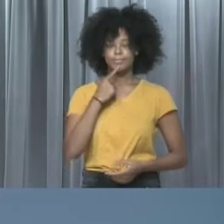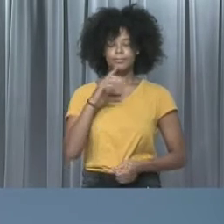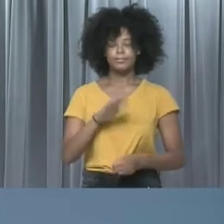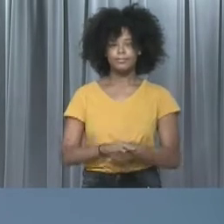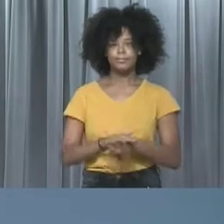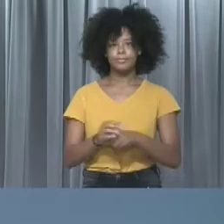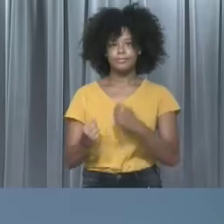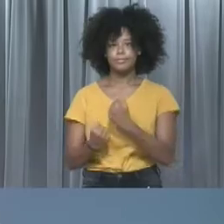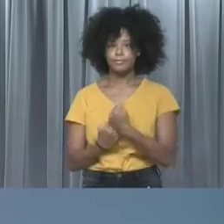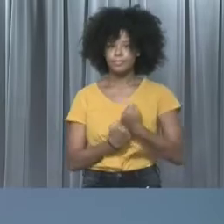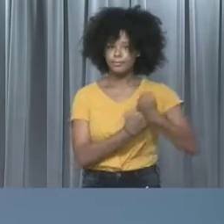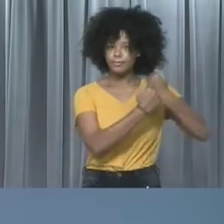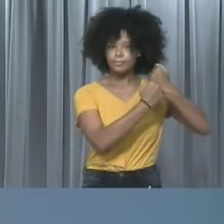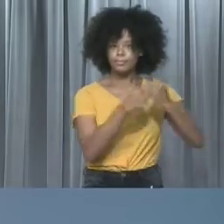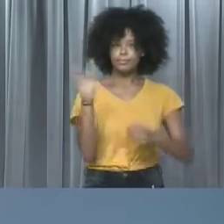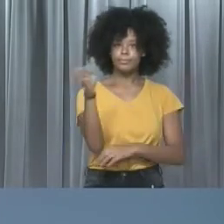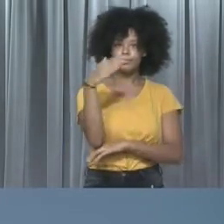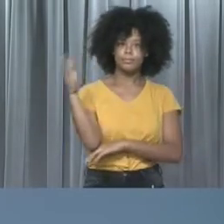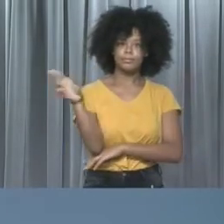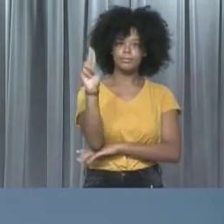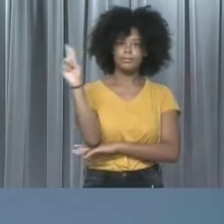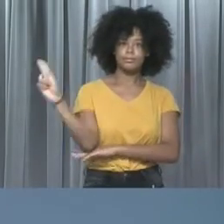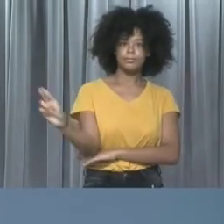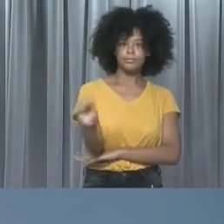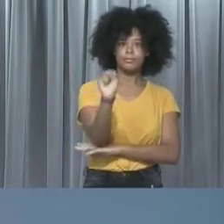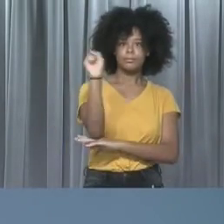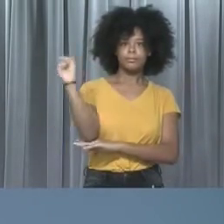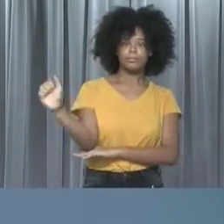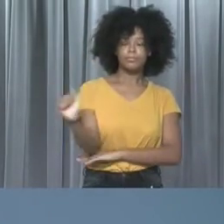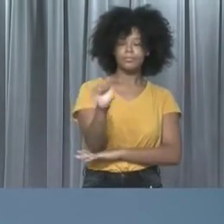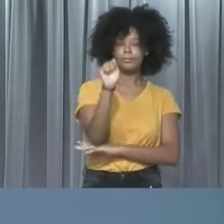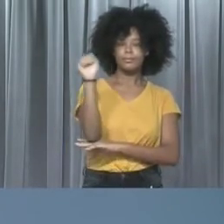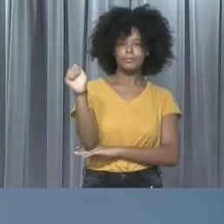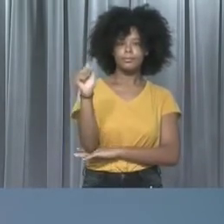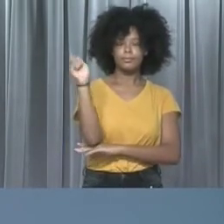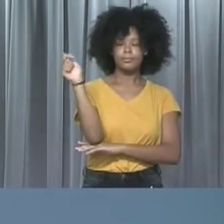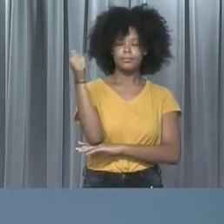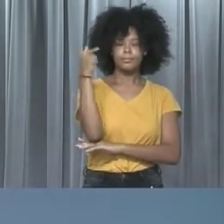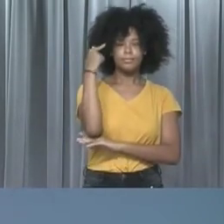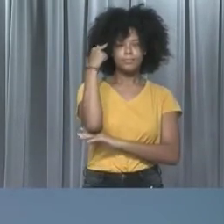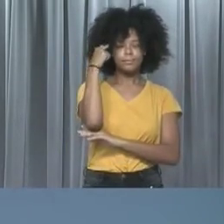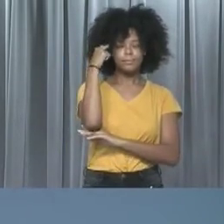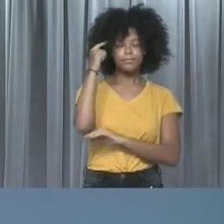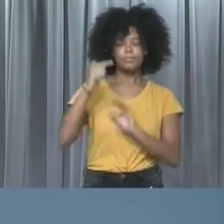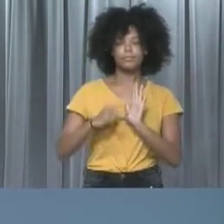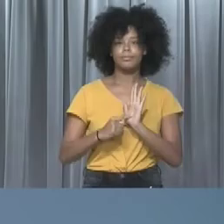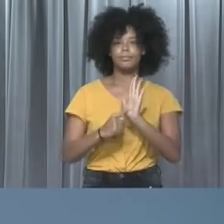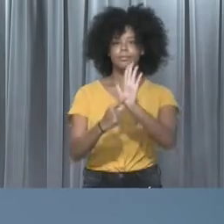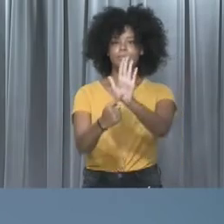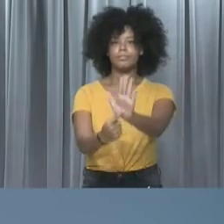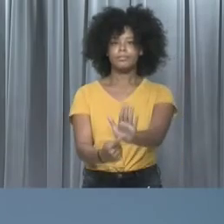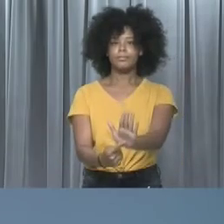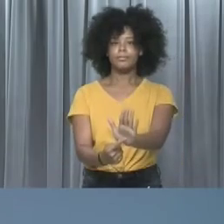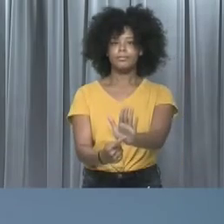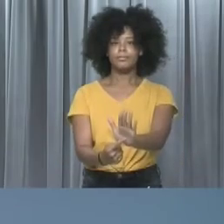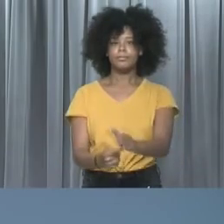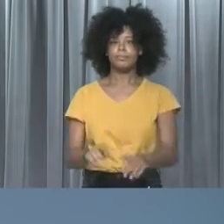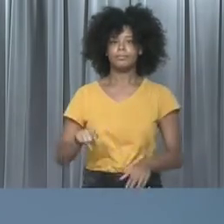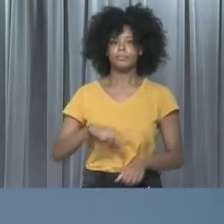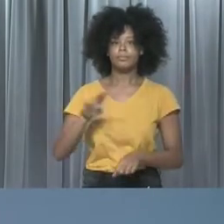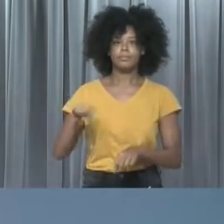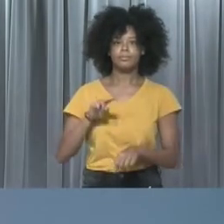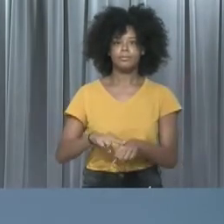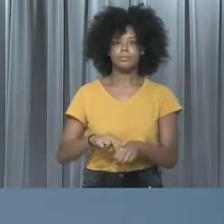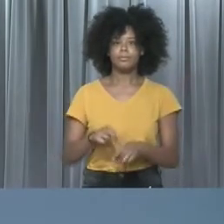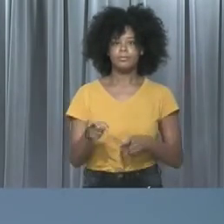I pledge allegiance to the flag of the United States of America and to the Republic for which it stands, one